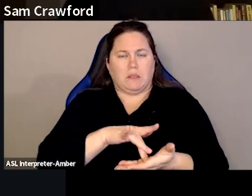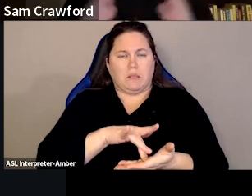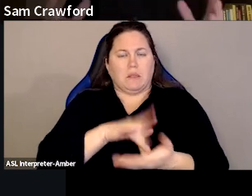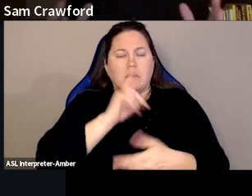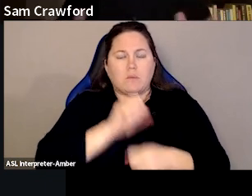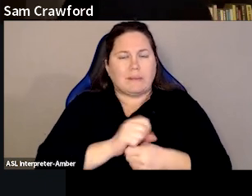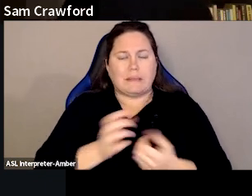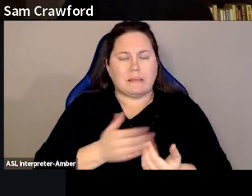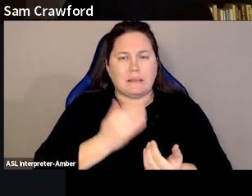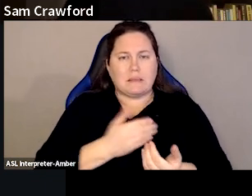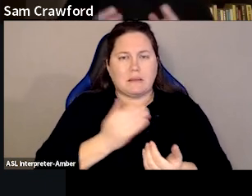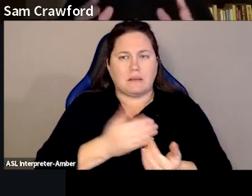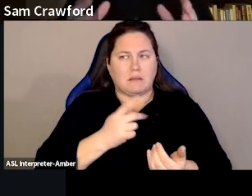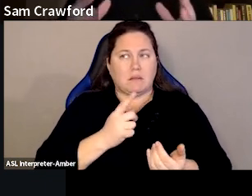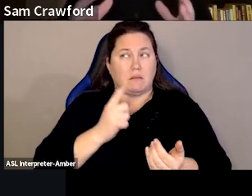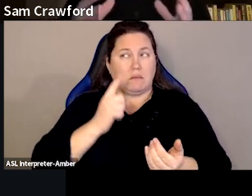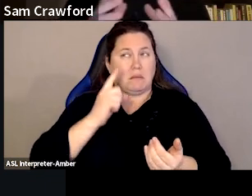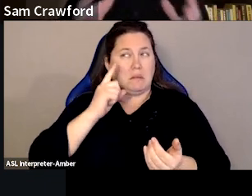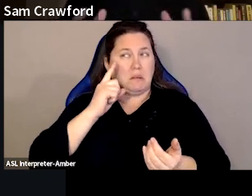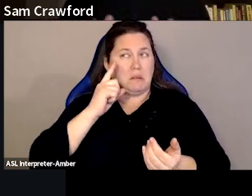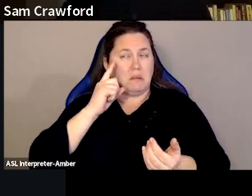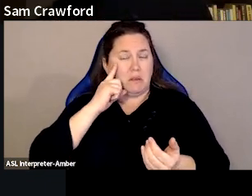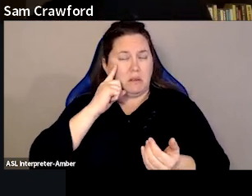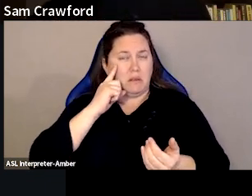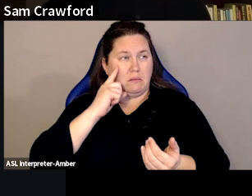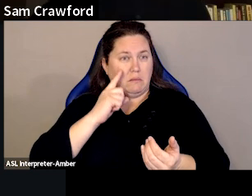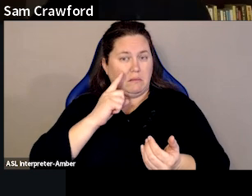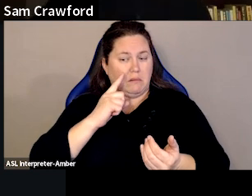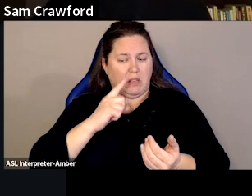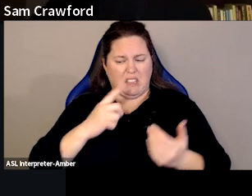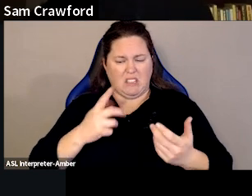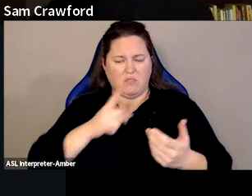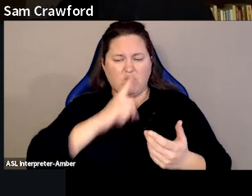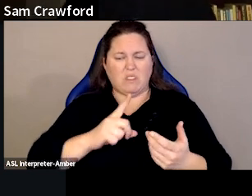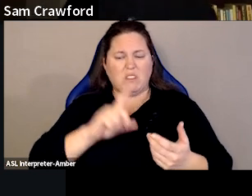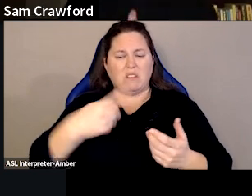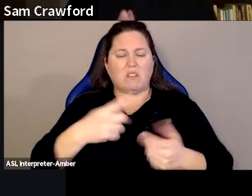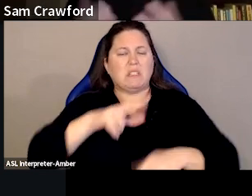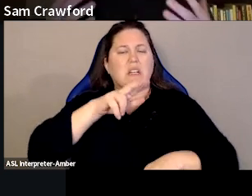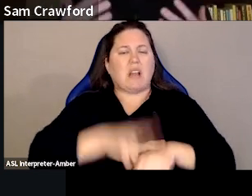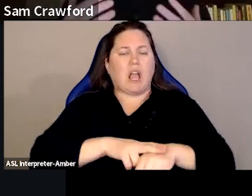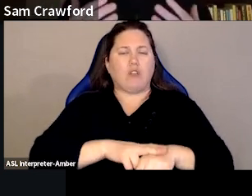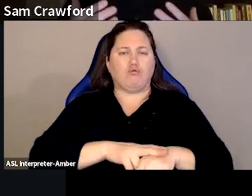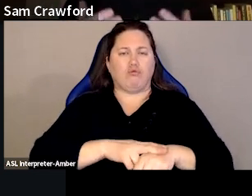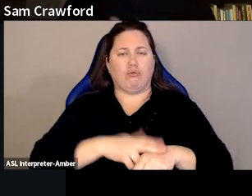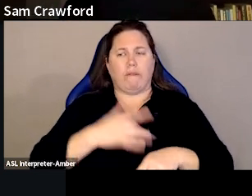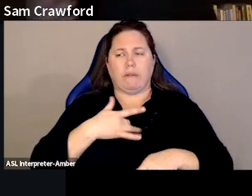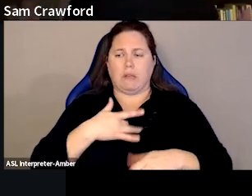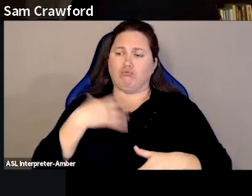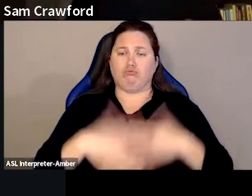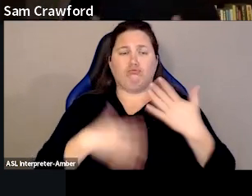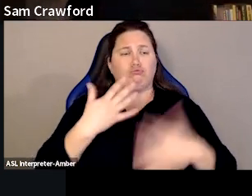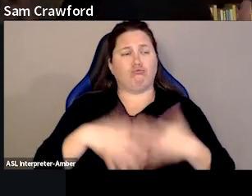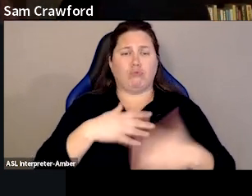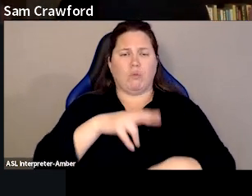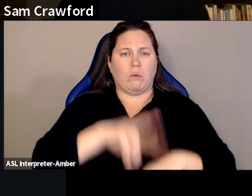We don't think to categorize it. Like, it's so ingrained and easy that it's as normal to us as brushing